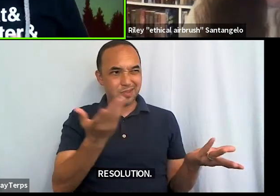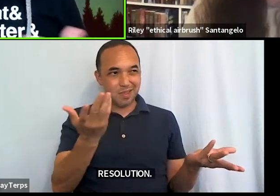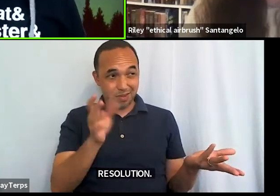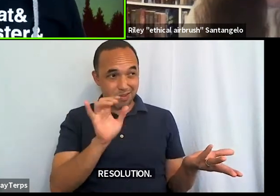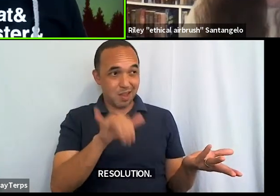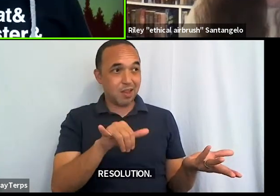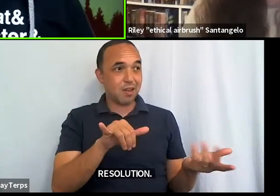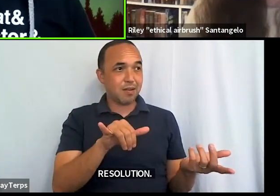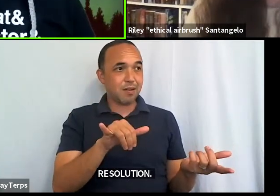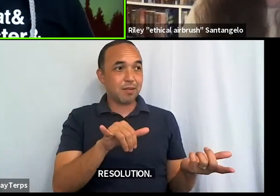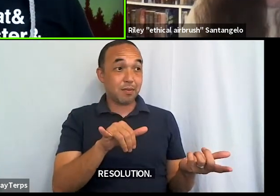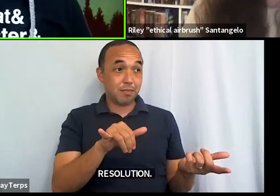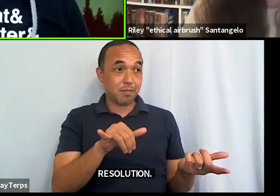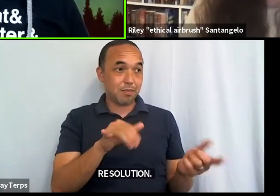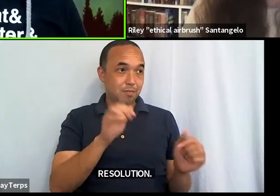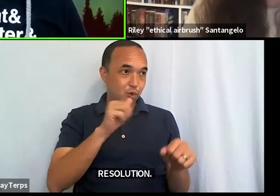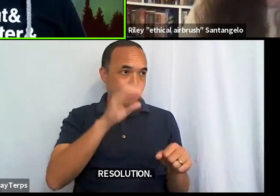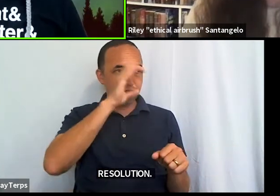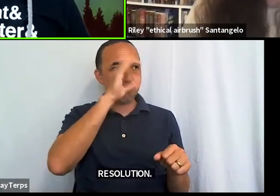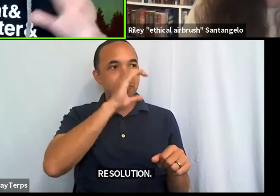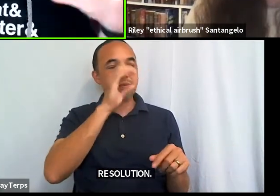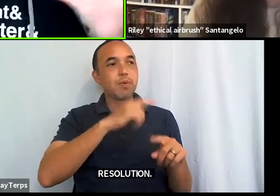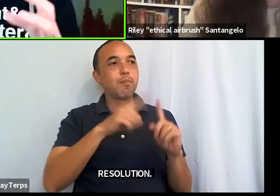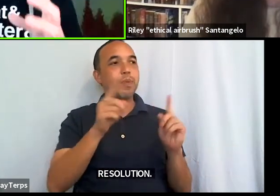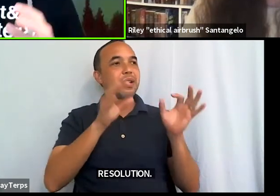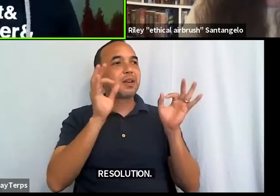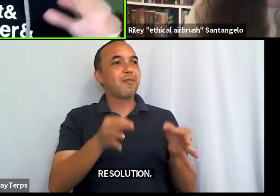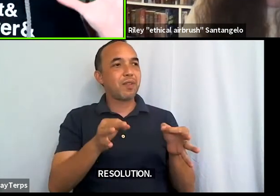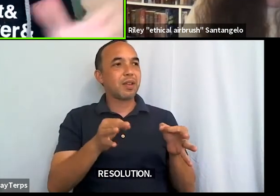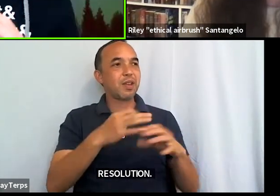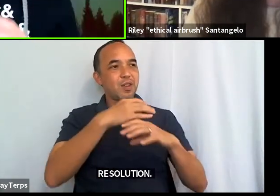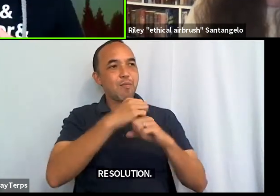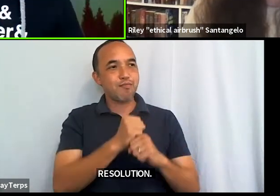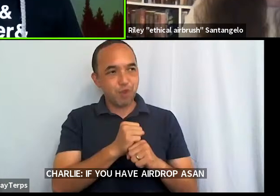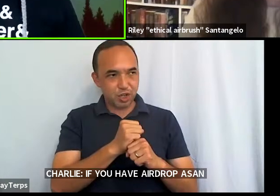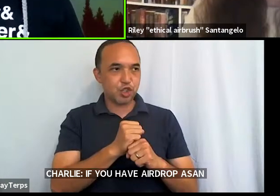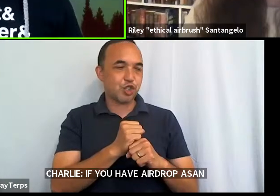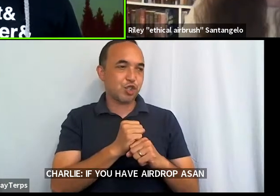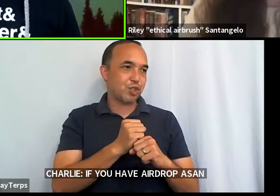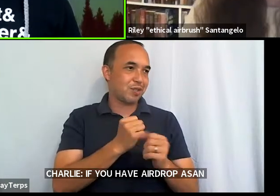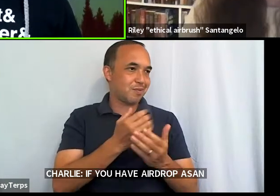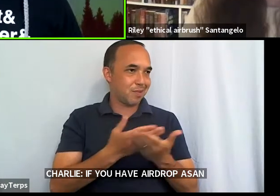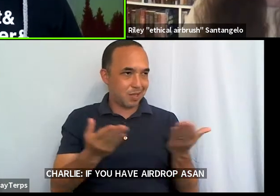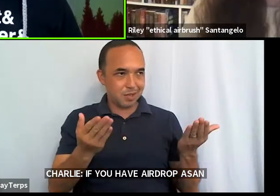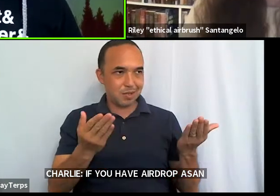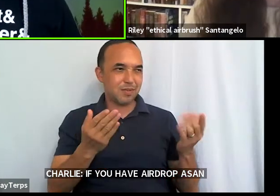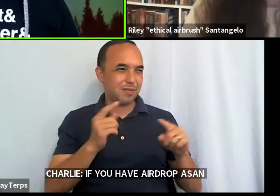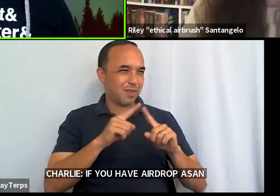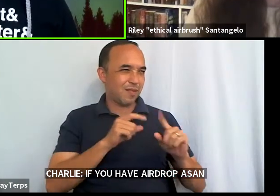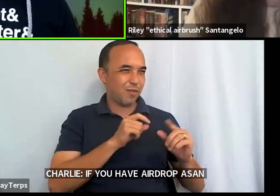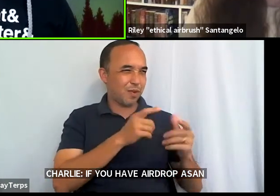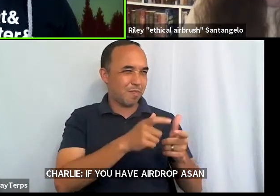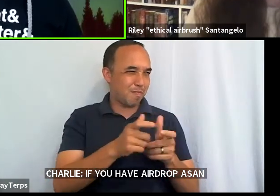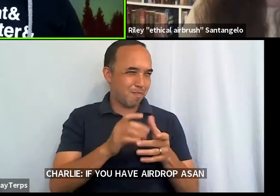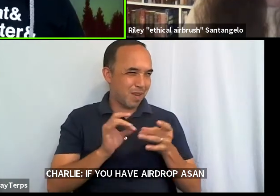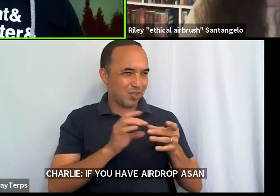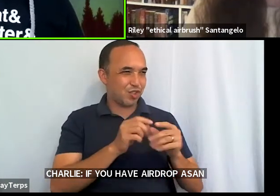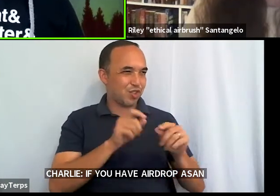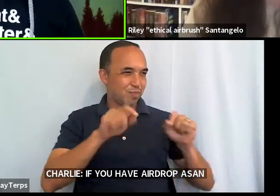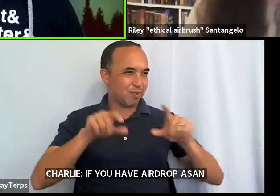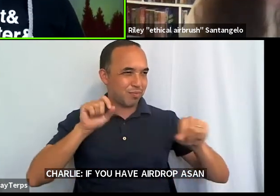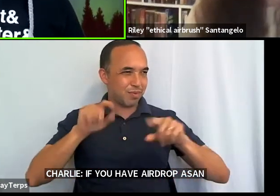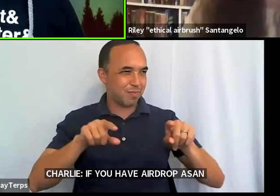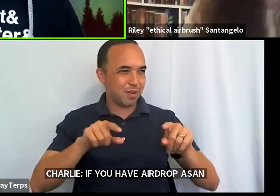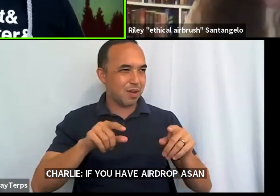that, you can look it up, but there are definitely compression algorithms and different messengers, and if there's a way to get it directly